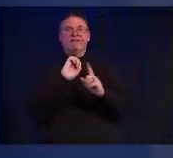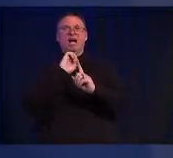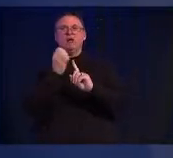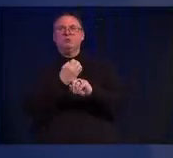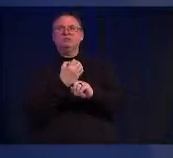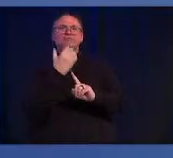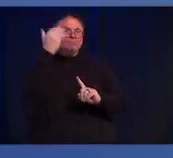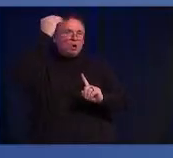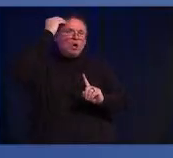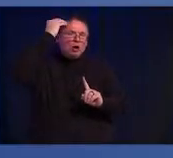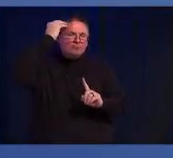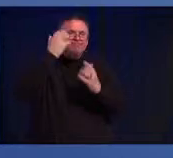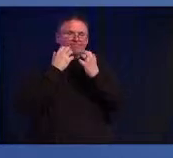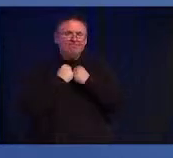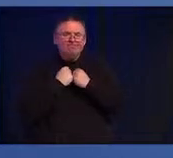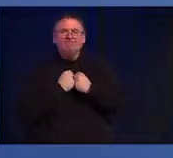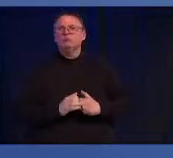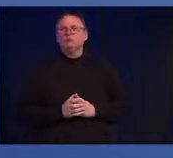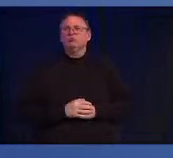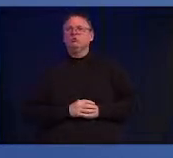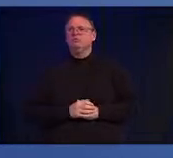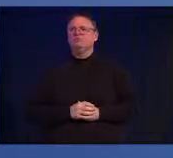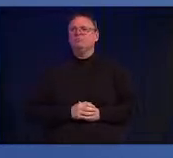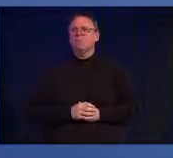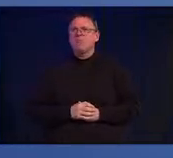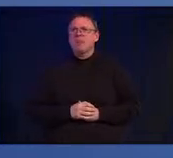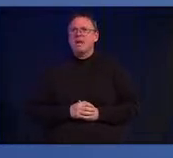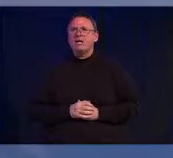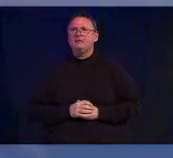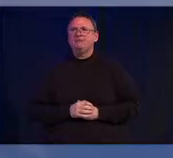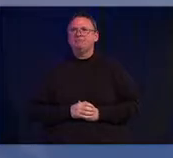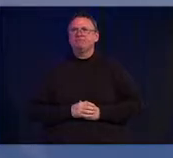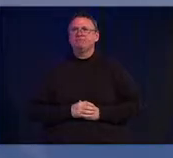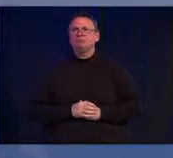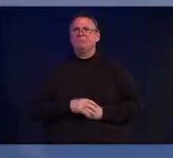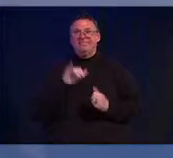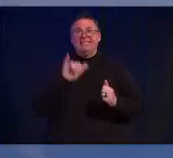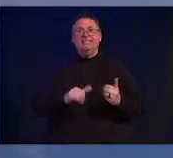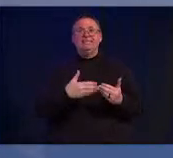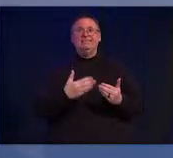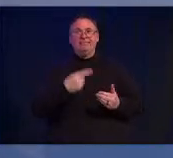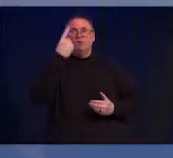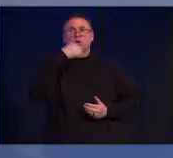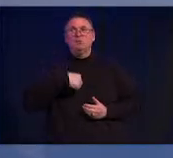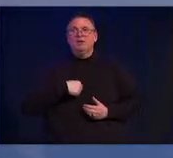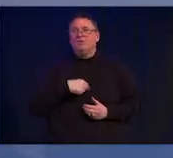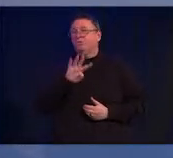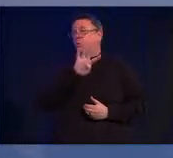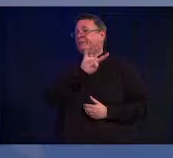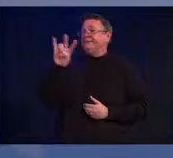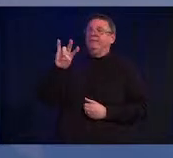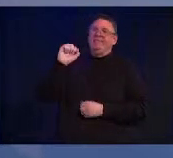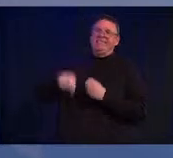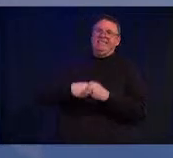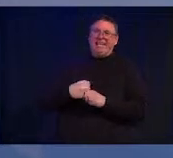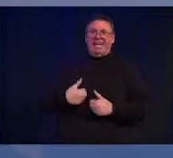aware. Thank you. Mr. Braun? That'll be an easy one. For the last 40-some years, lived on a